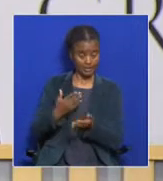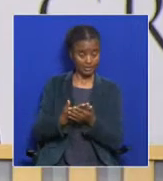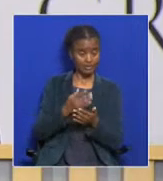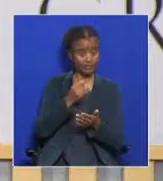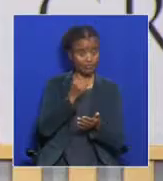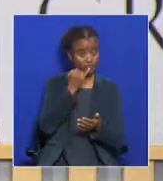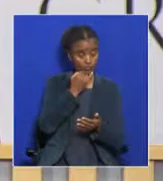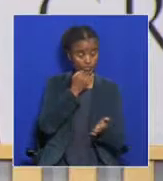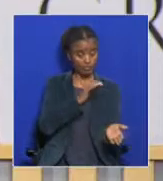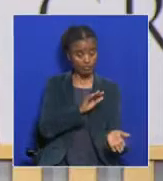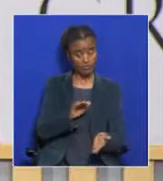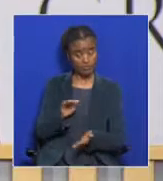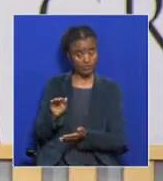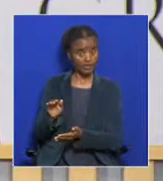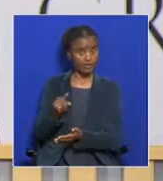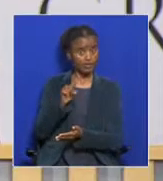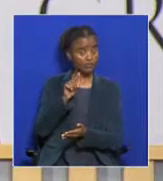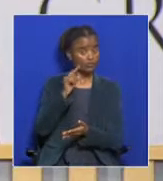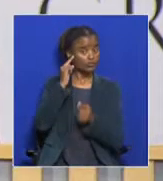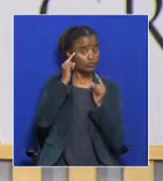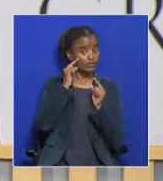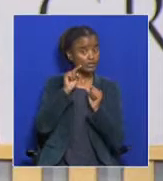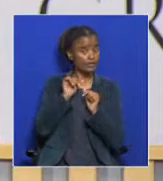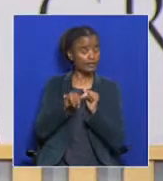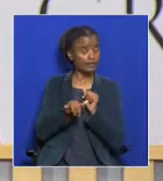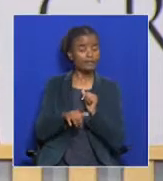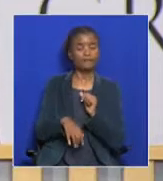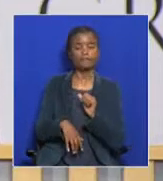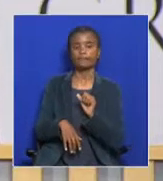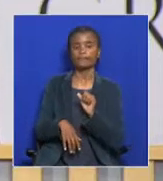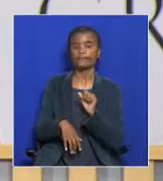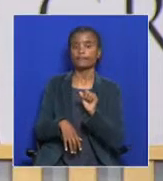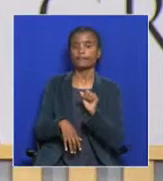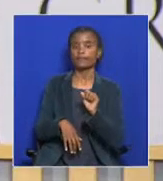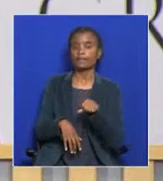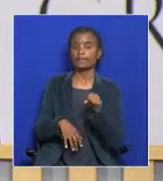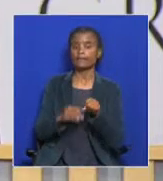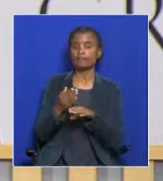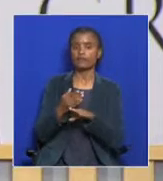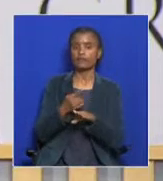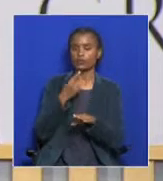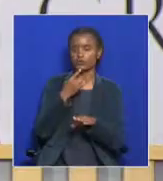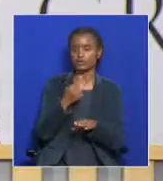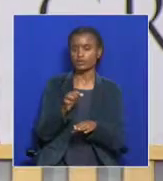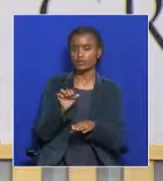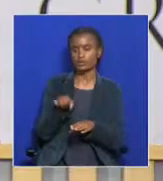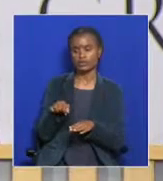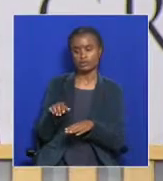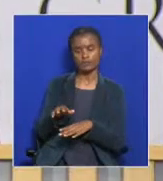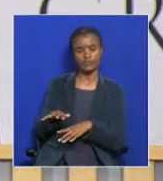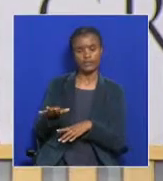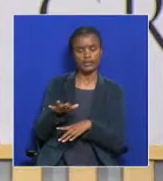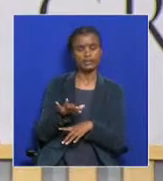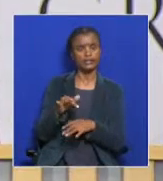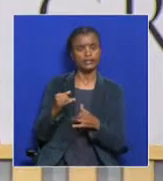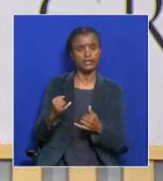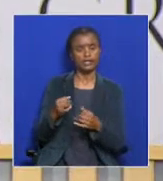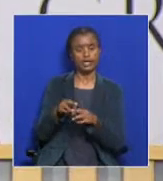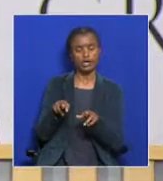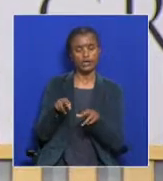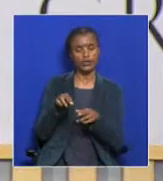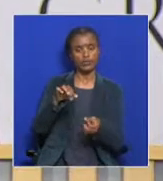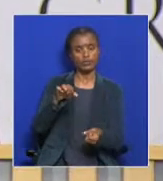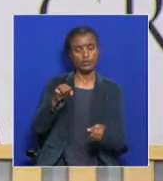When he did describe that it's a vault or a strong room, to me that was adequate. I didn't